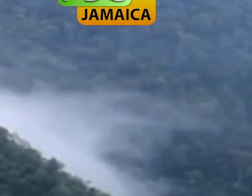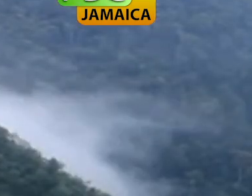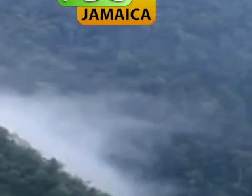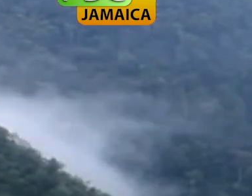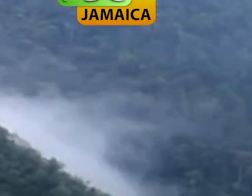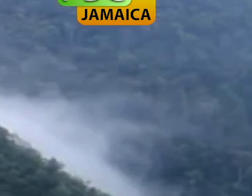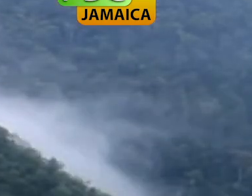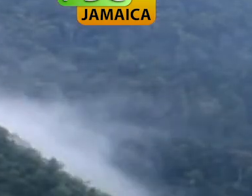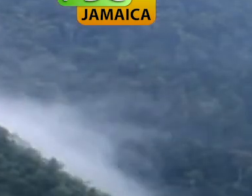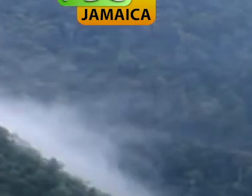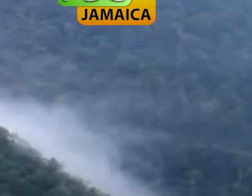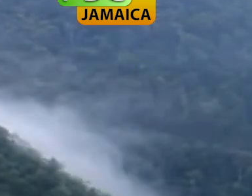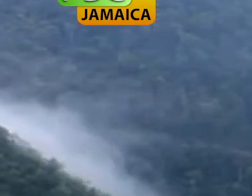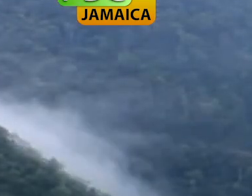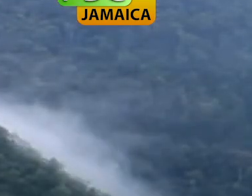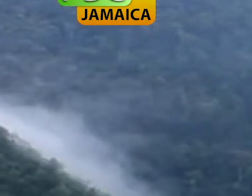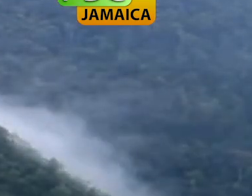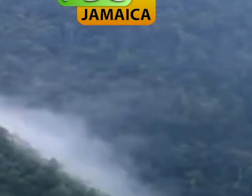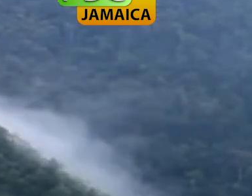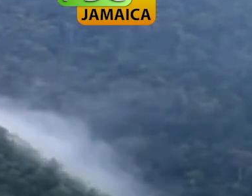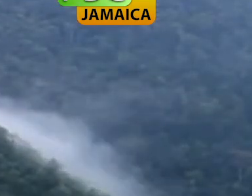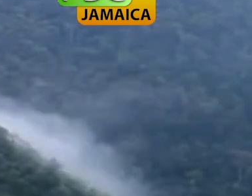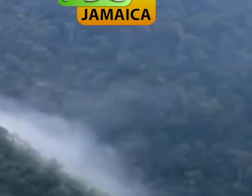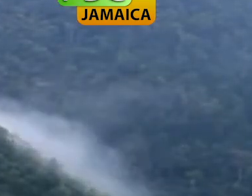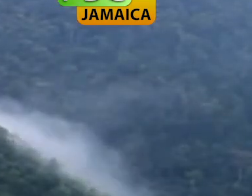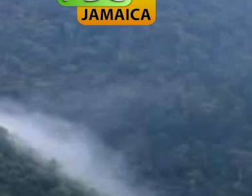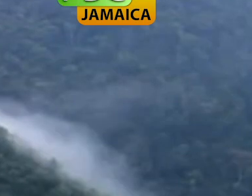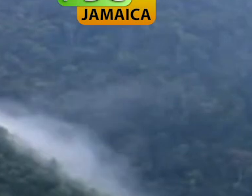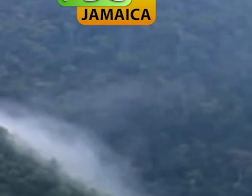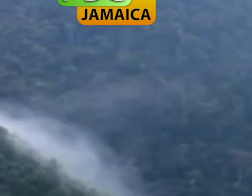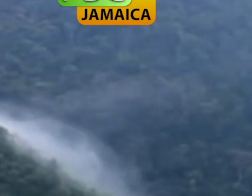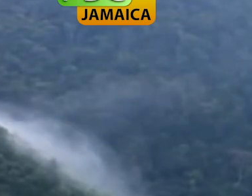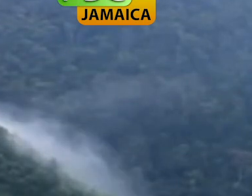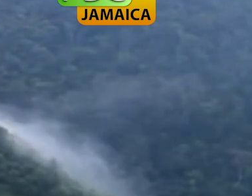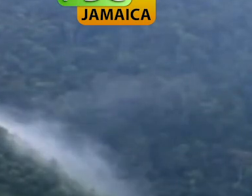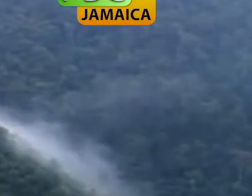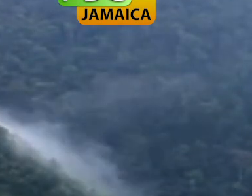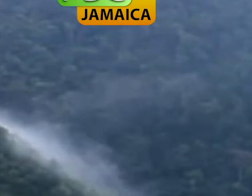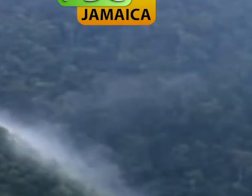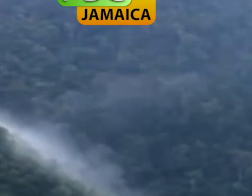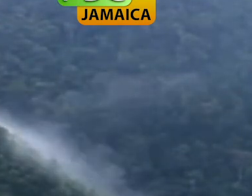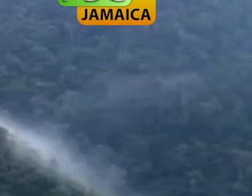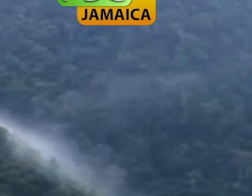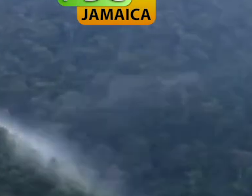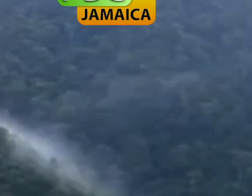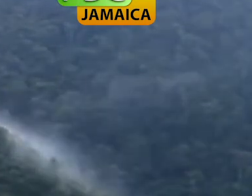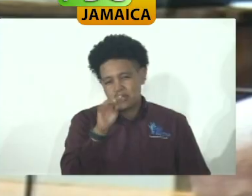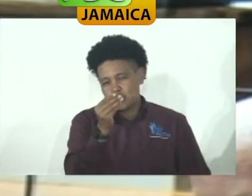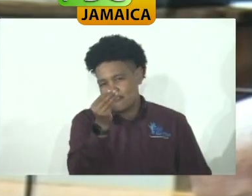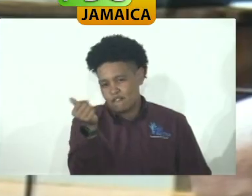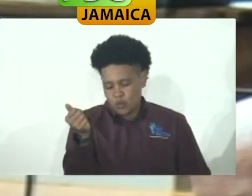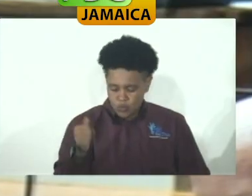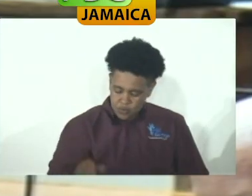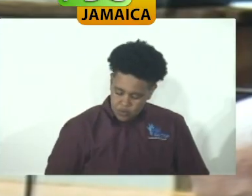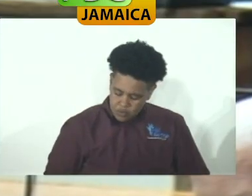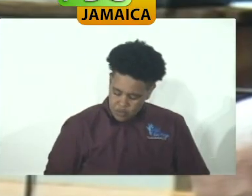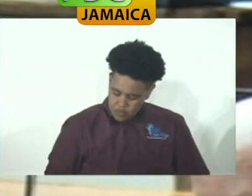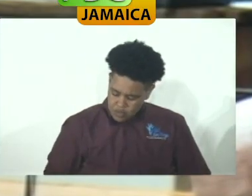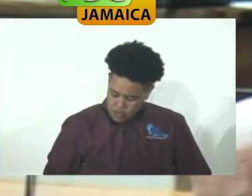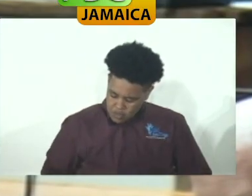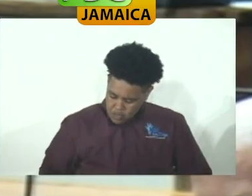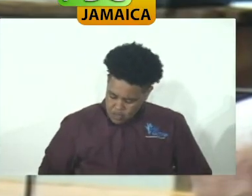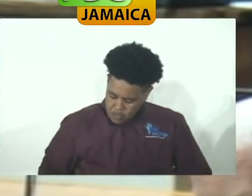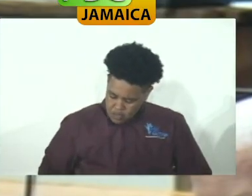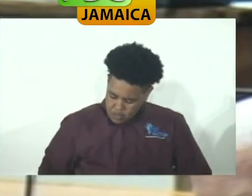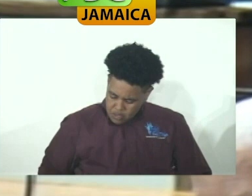mentions progress on the green economy investment strategy for Jamaica, which will be finalized shortly. In this financial